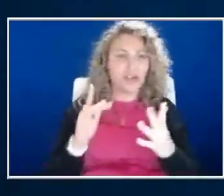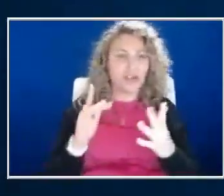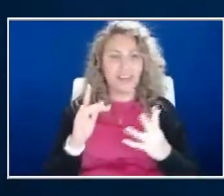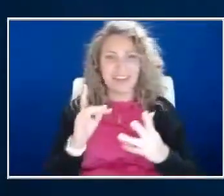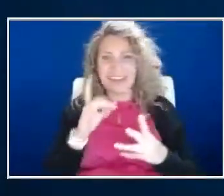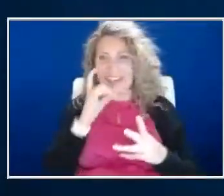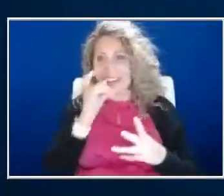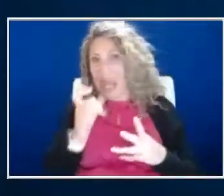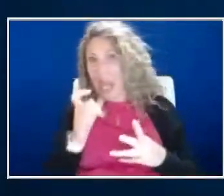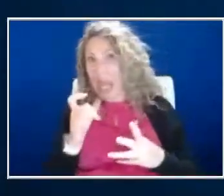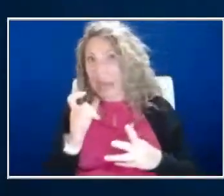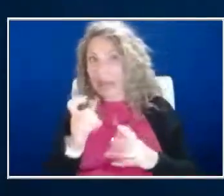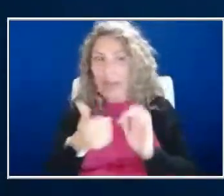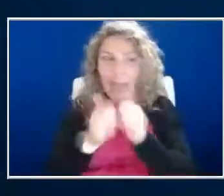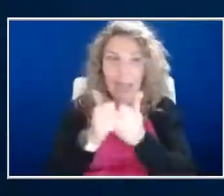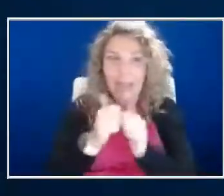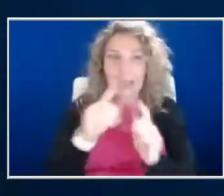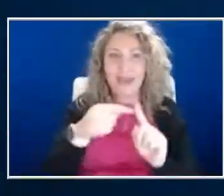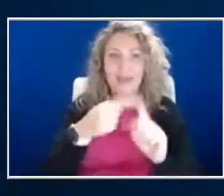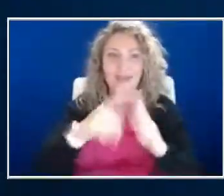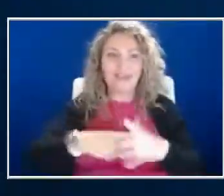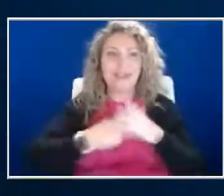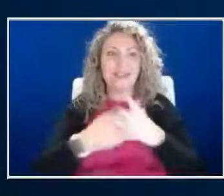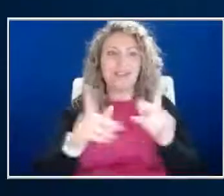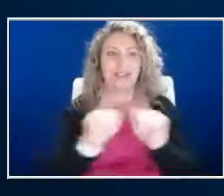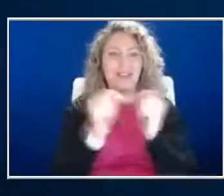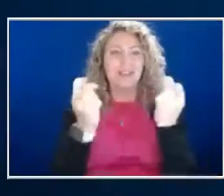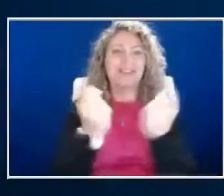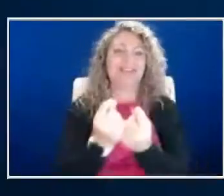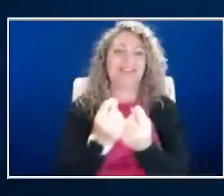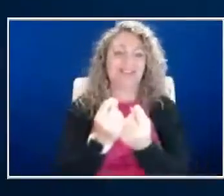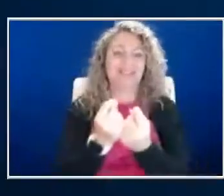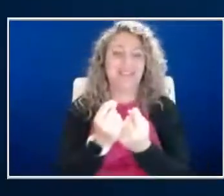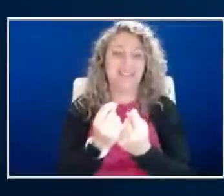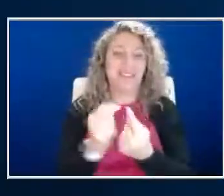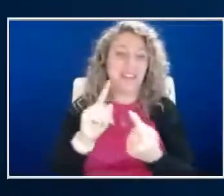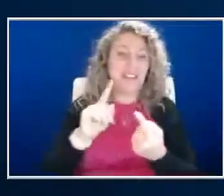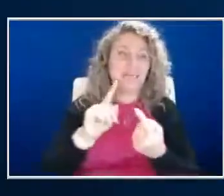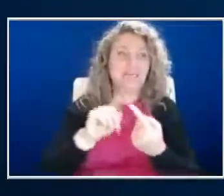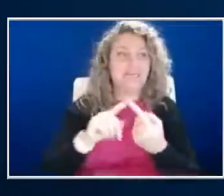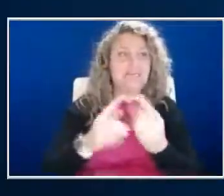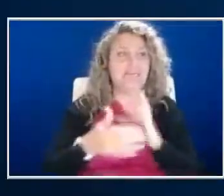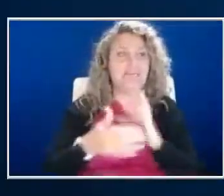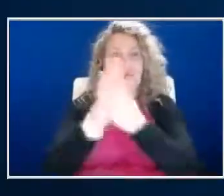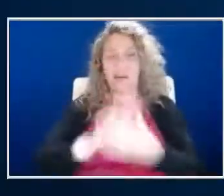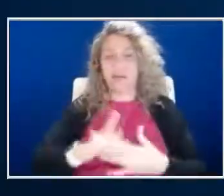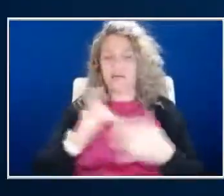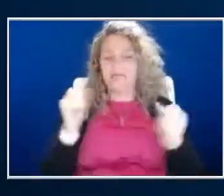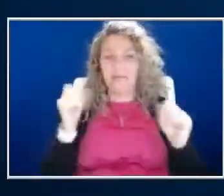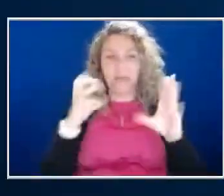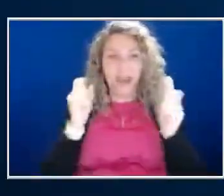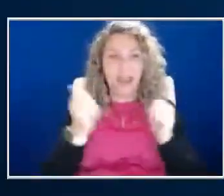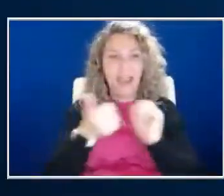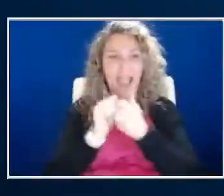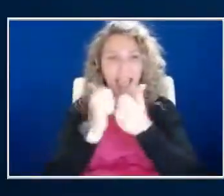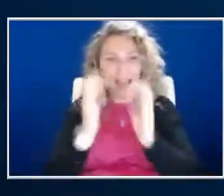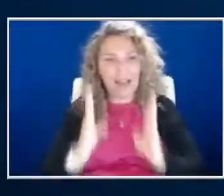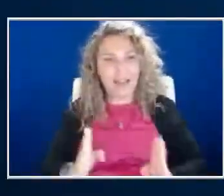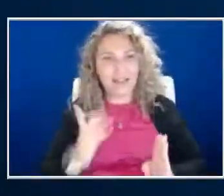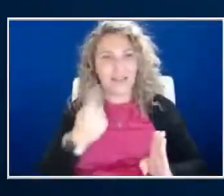very athletic when we started the team to these phenomenal athletes that we have come to